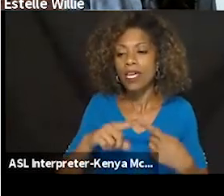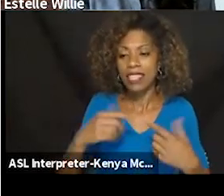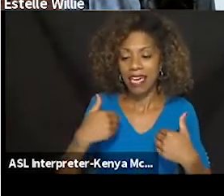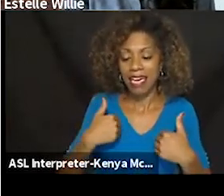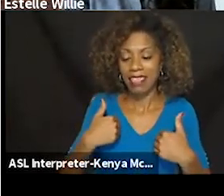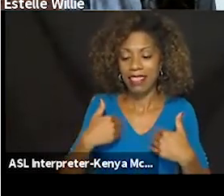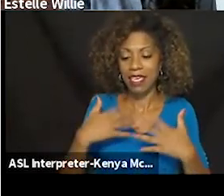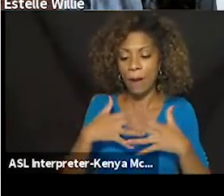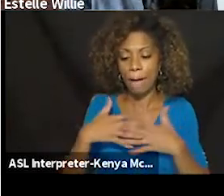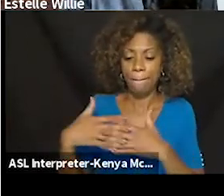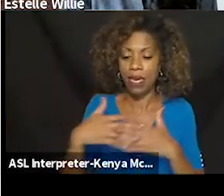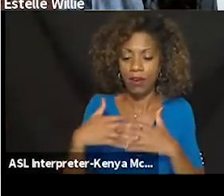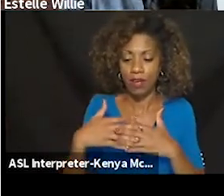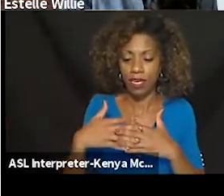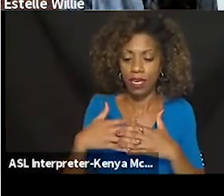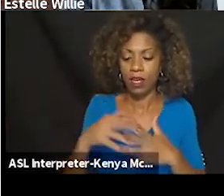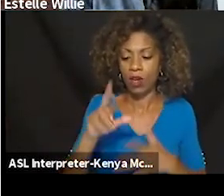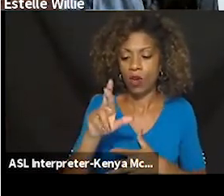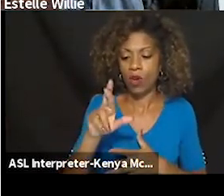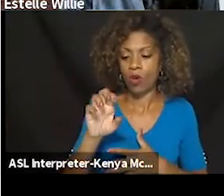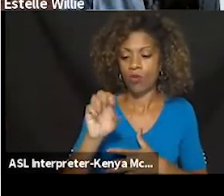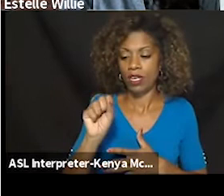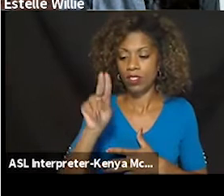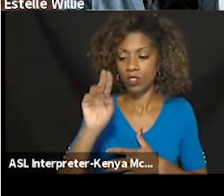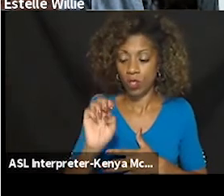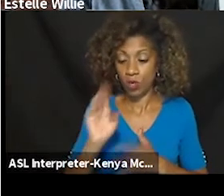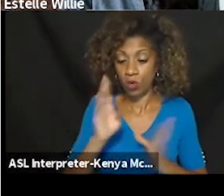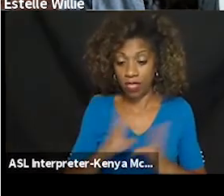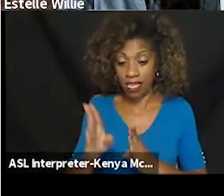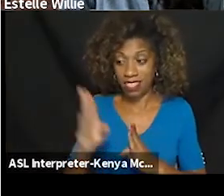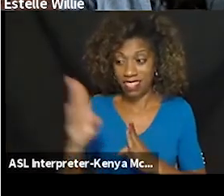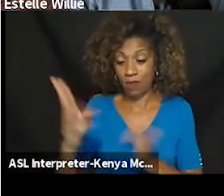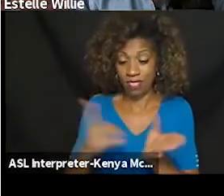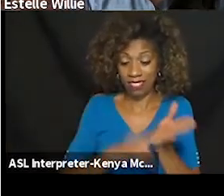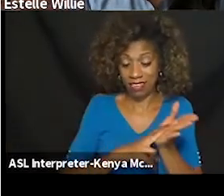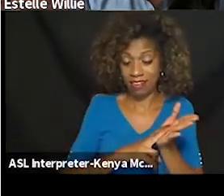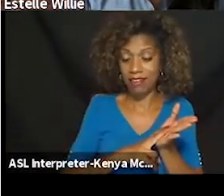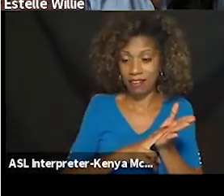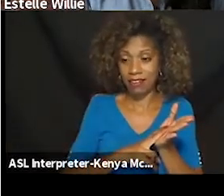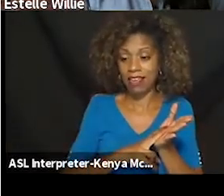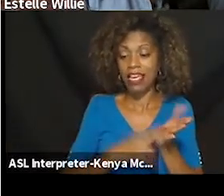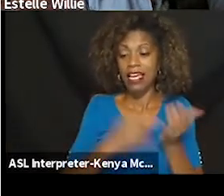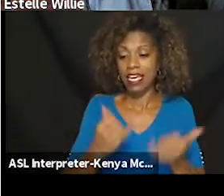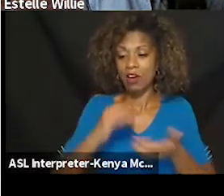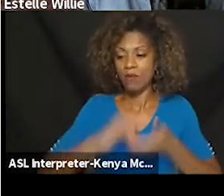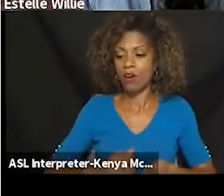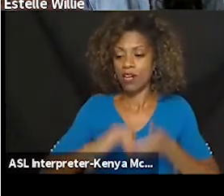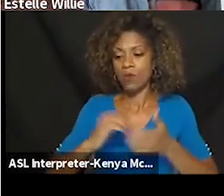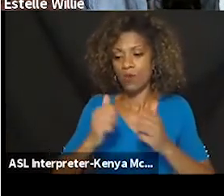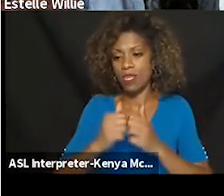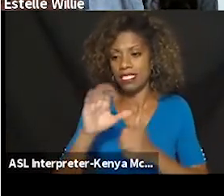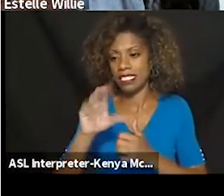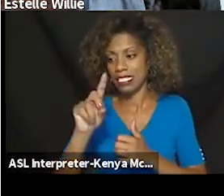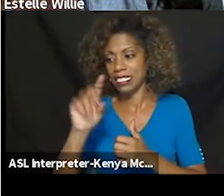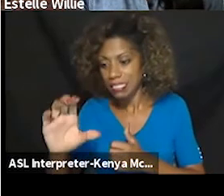billion allocation for testing in schools that we're now partnering with the CDC on. So that was a